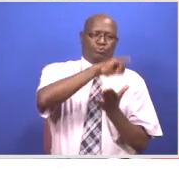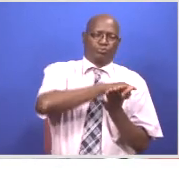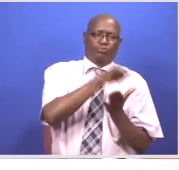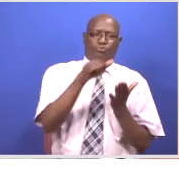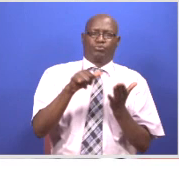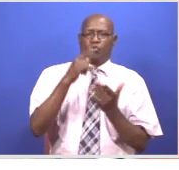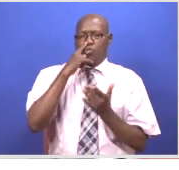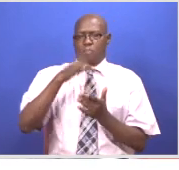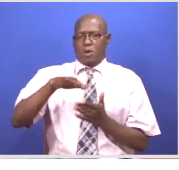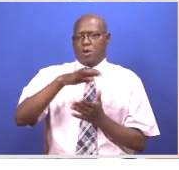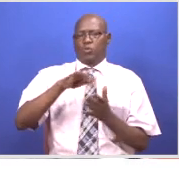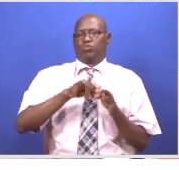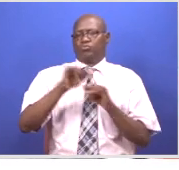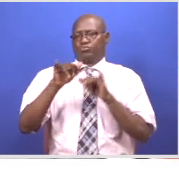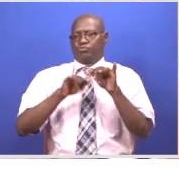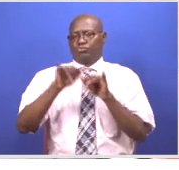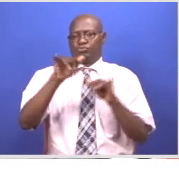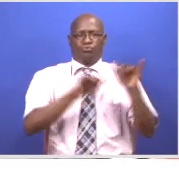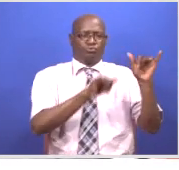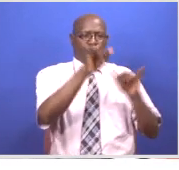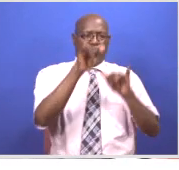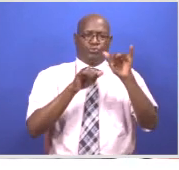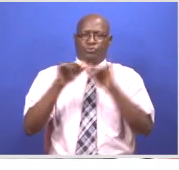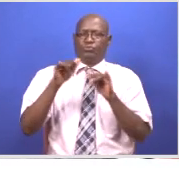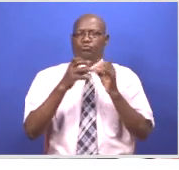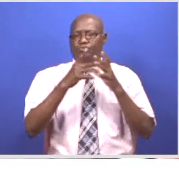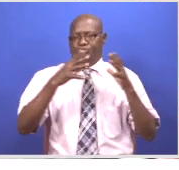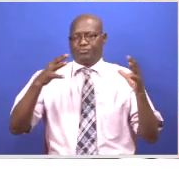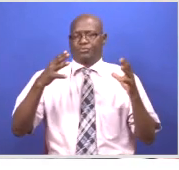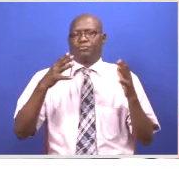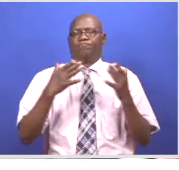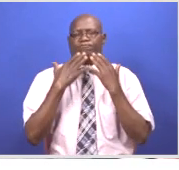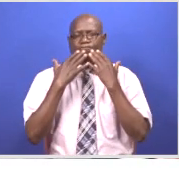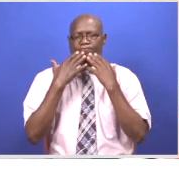domestic tourism to thrive. So we are indeed very, very grateful.